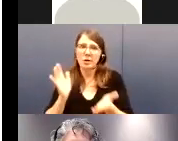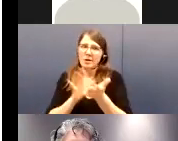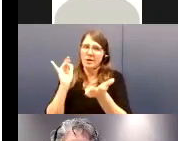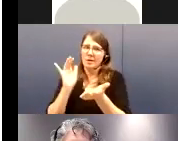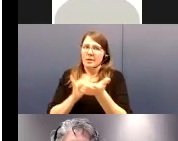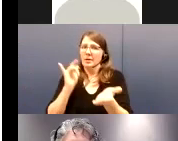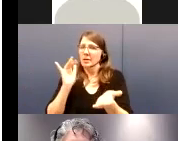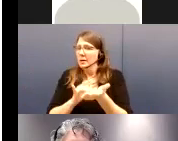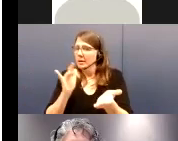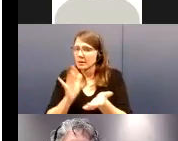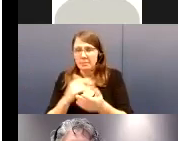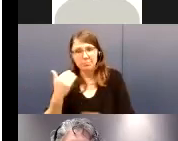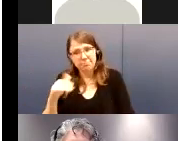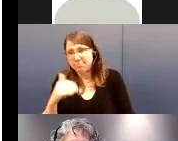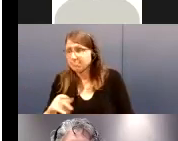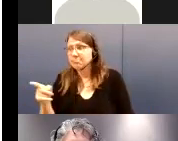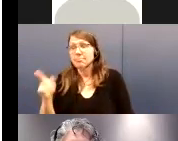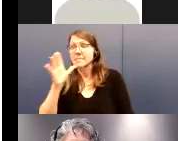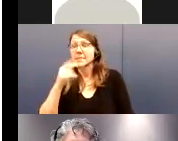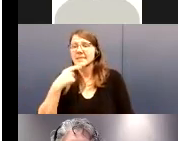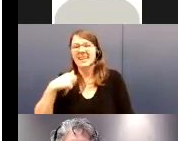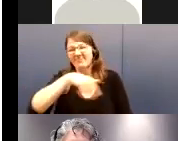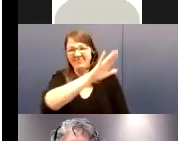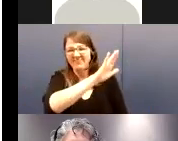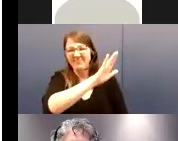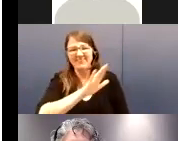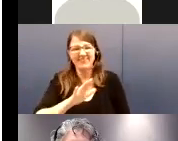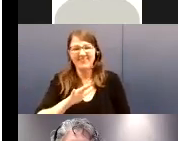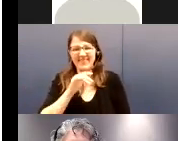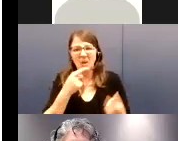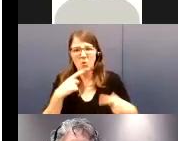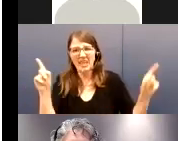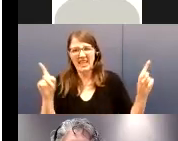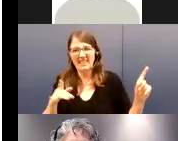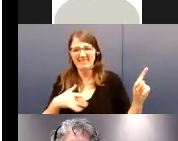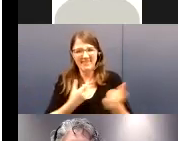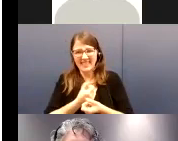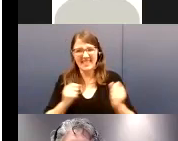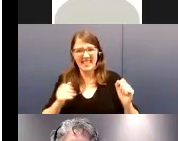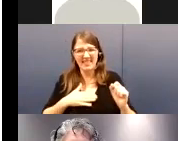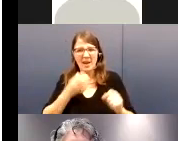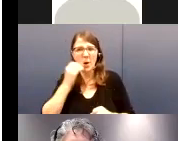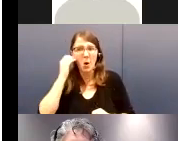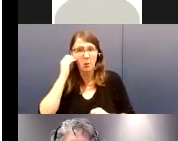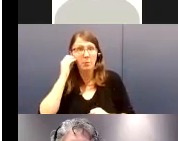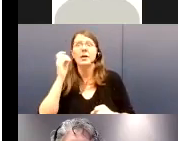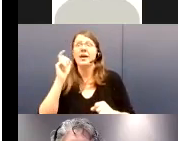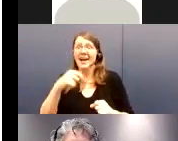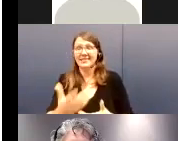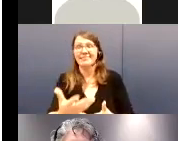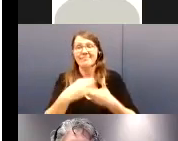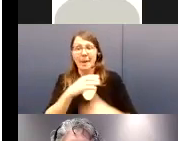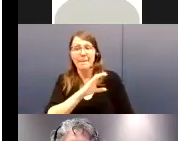I just need this person out. This isn't working. I'm not feeling safe in my own home. Police were involved.